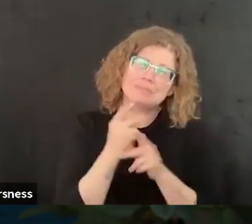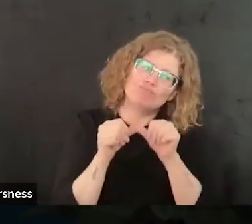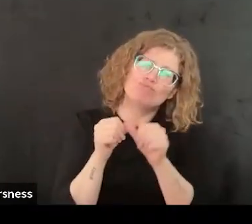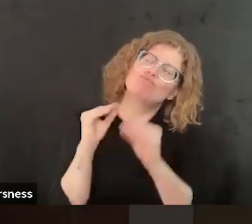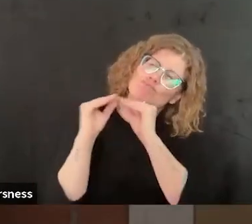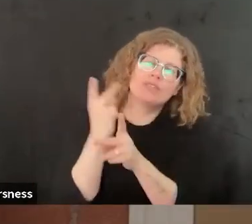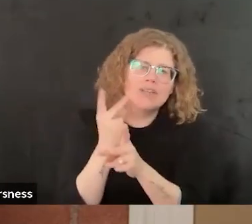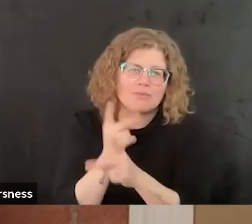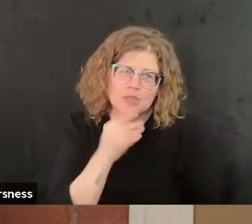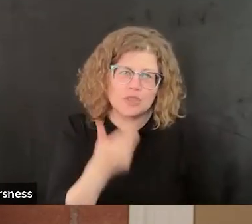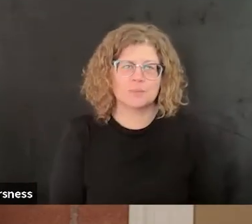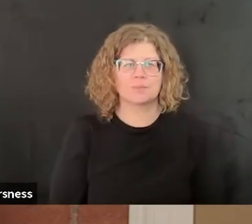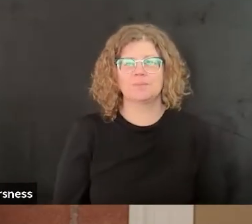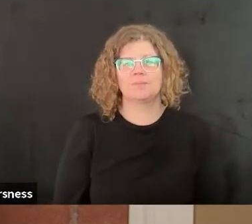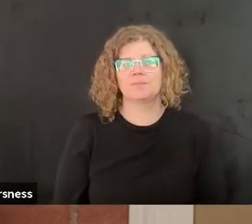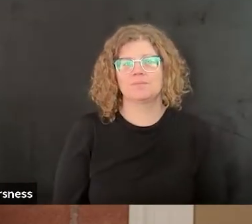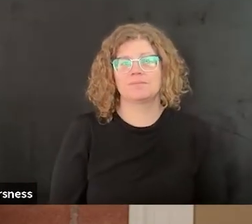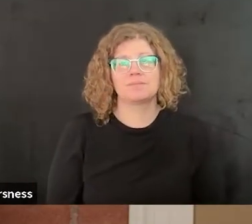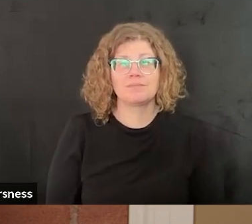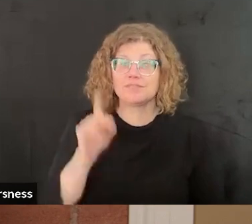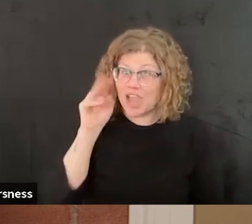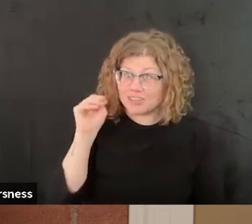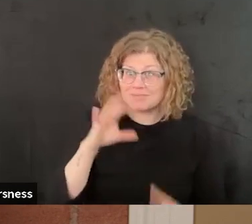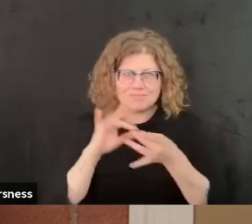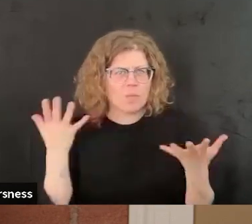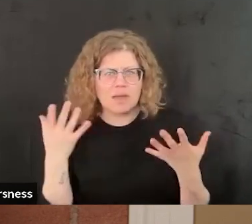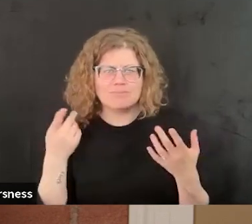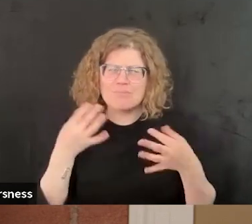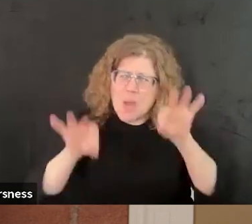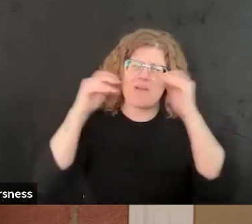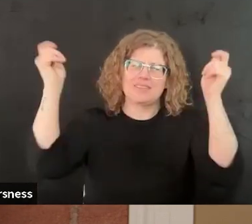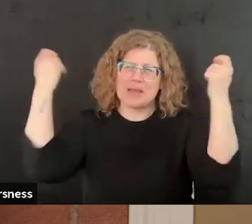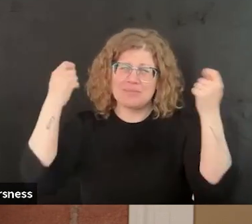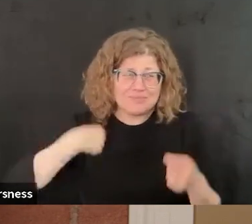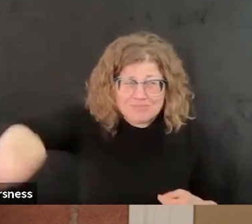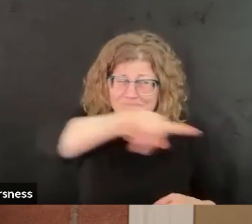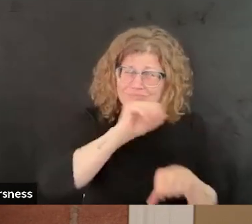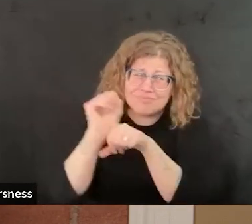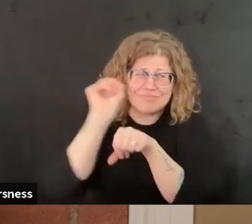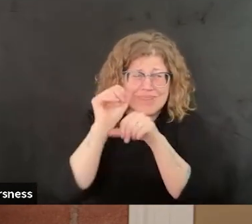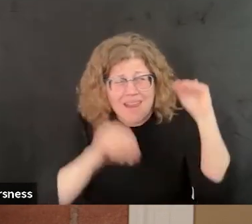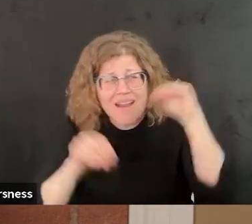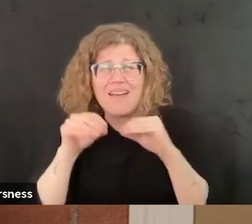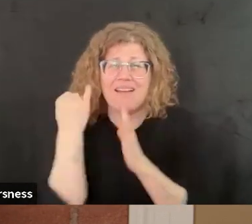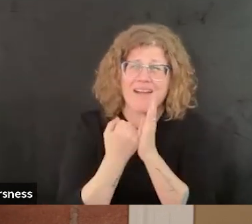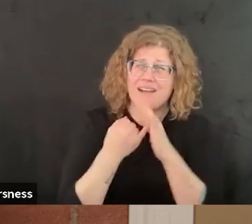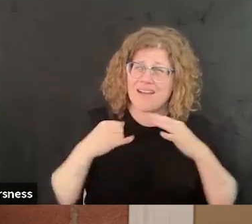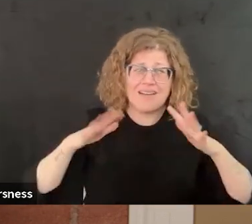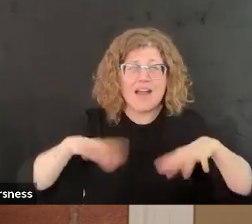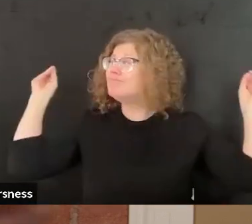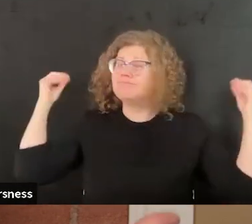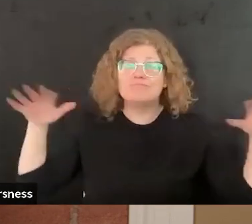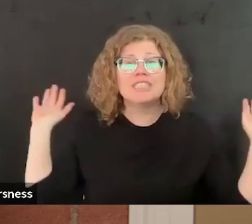continued care. I like to bring up celebration as well. You do all this work to put an artwork into the ground, and sometimes then it just goes